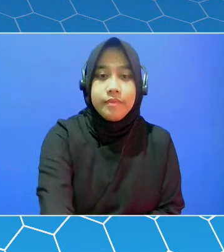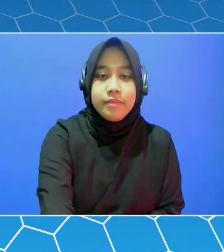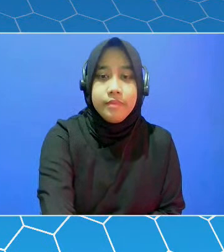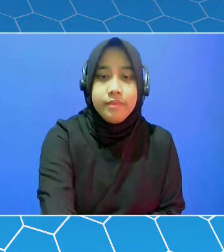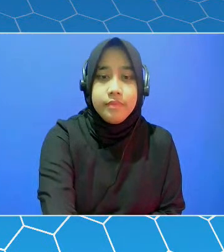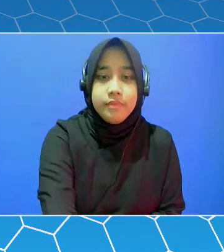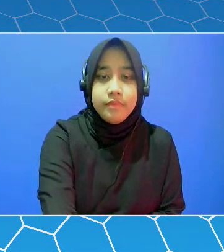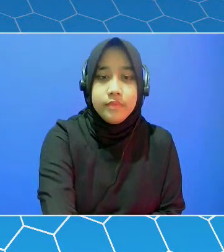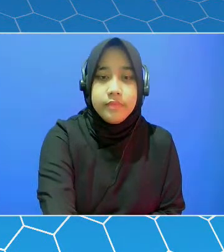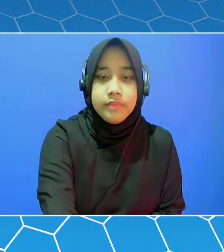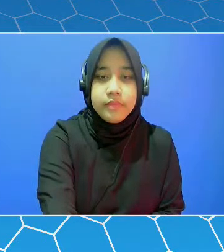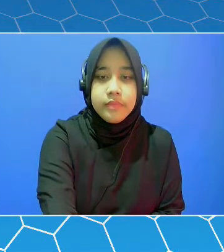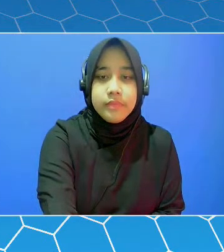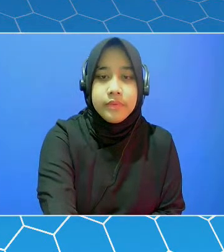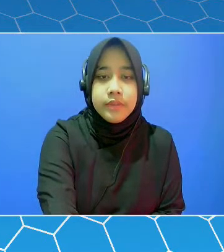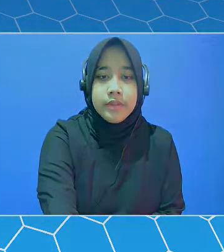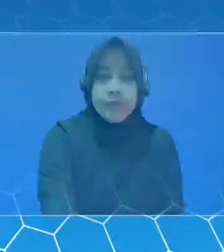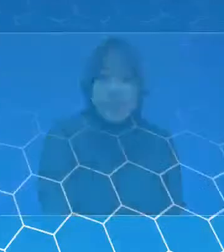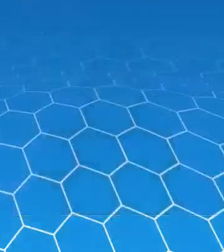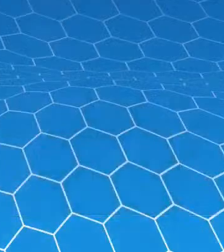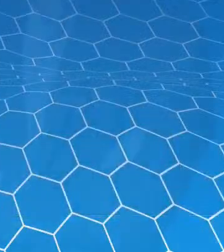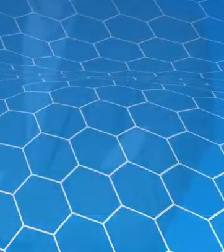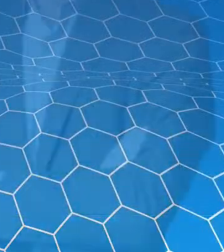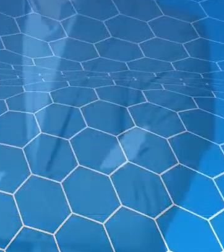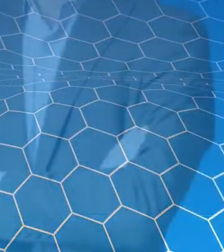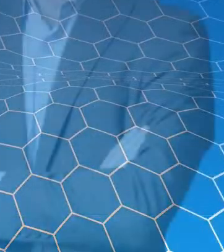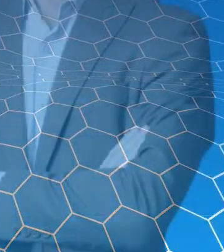welcoming remarks to this event. Thank you.